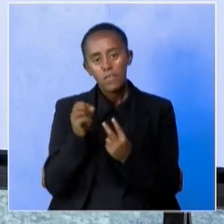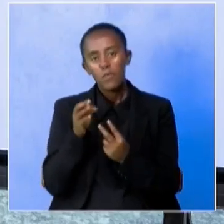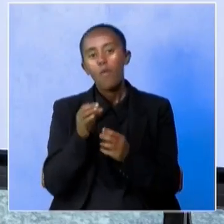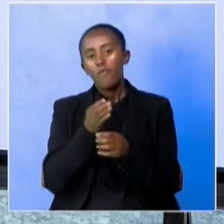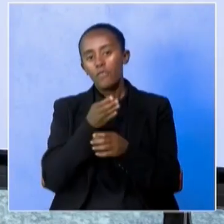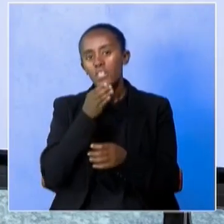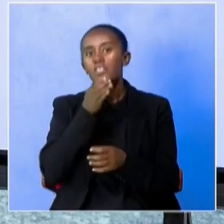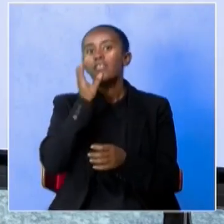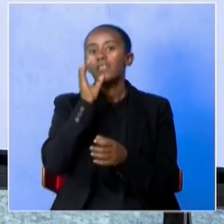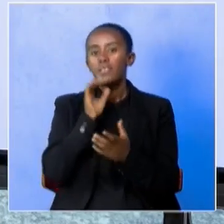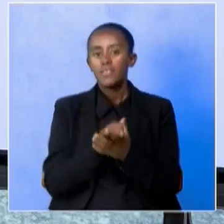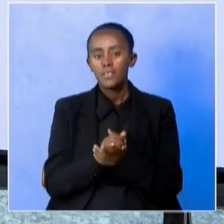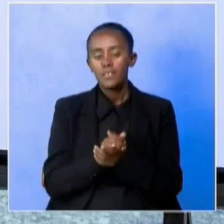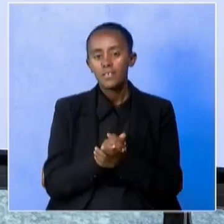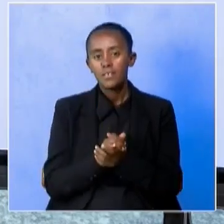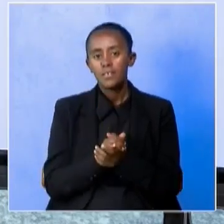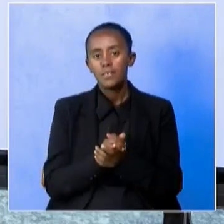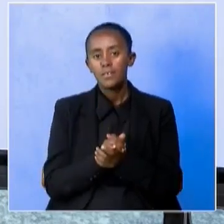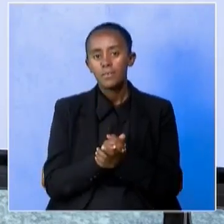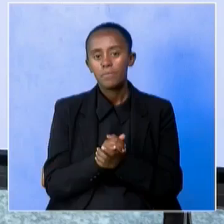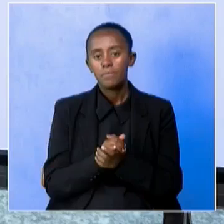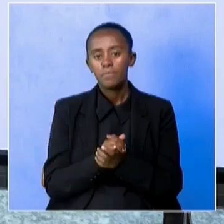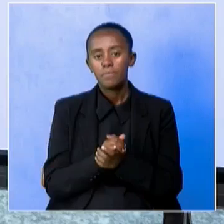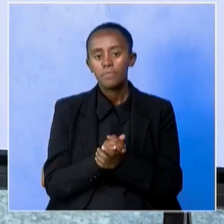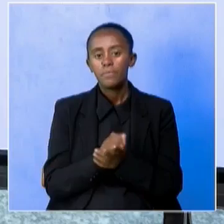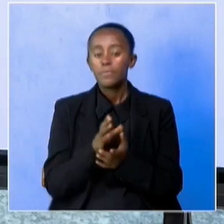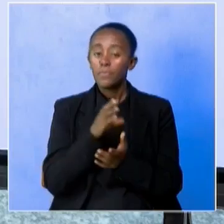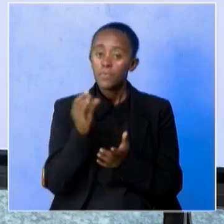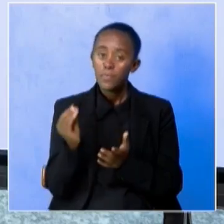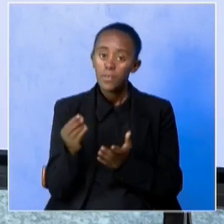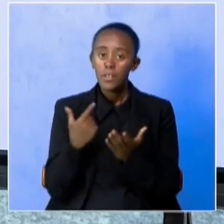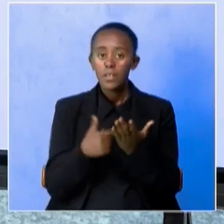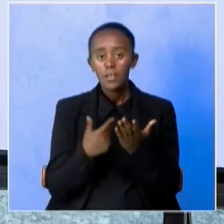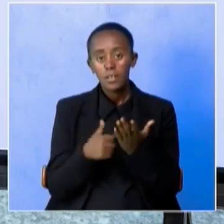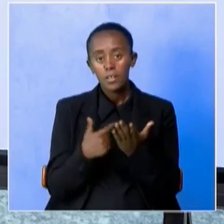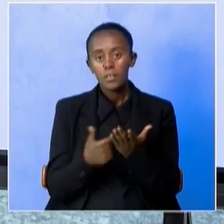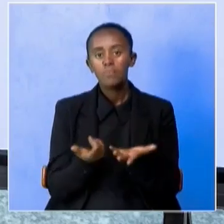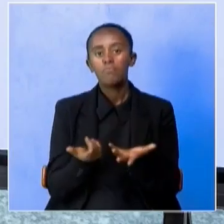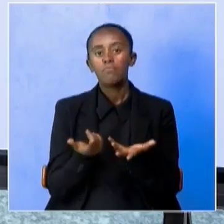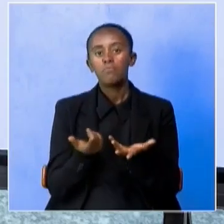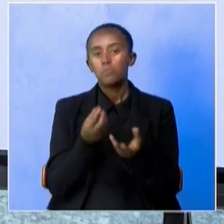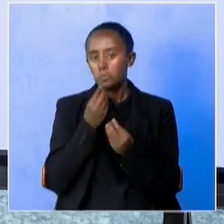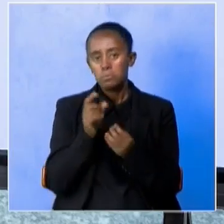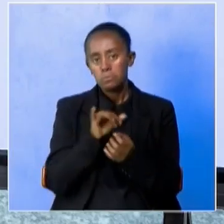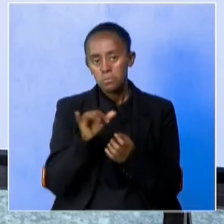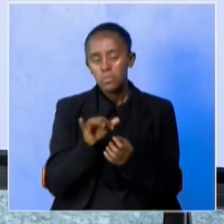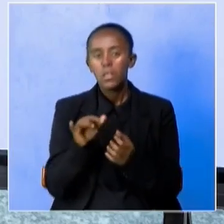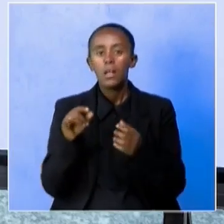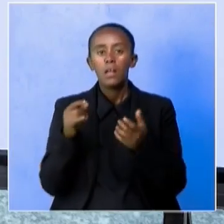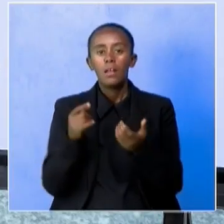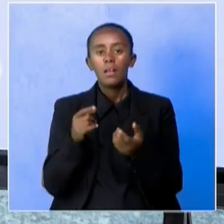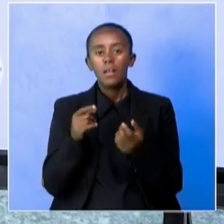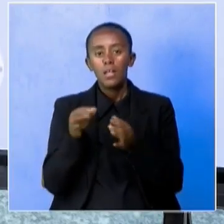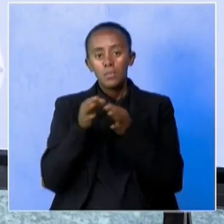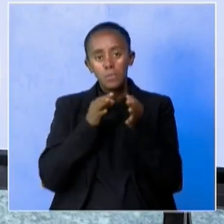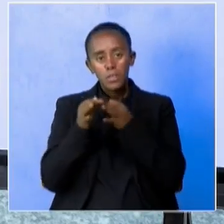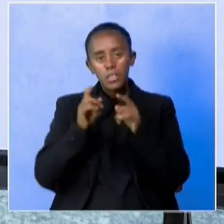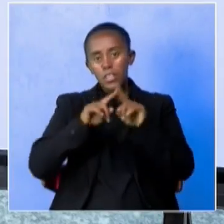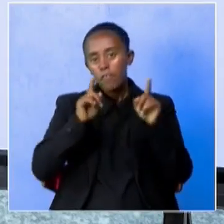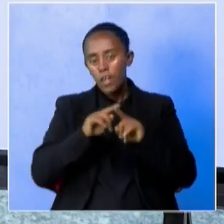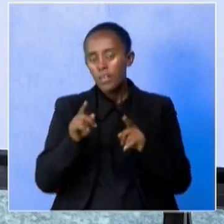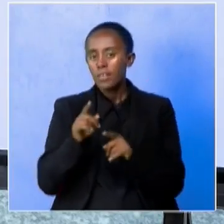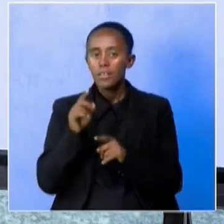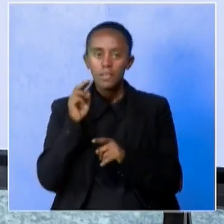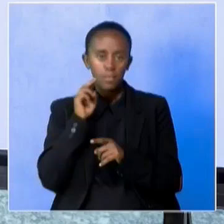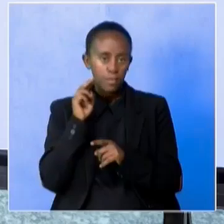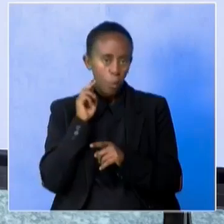drink, or even food sometimes. And this is a very common expression when you go to different restaurants